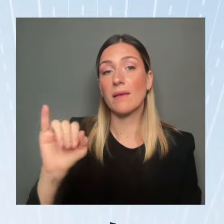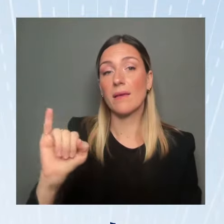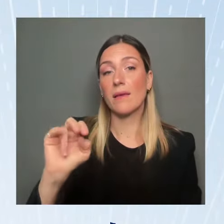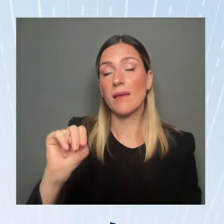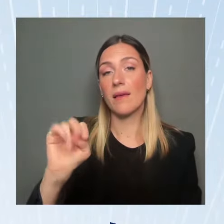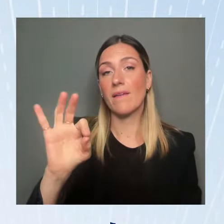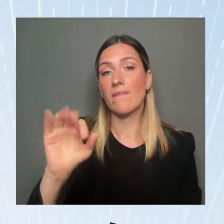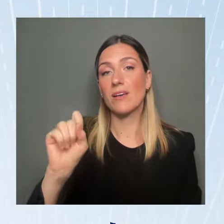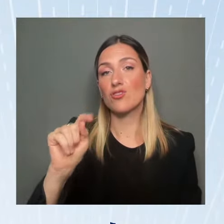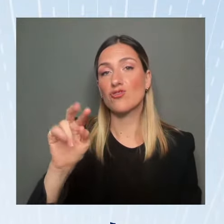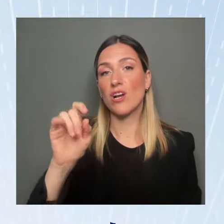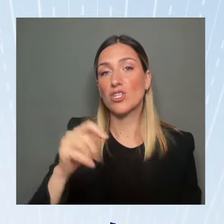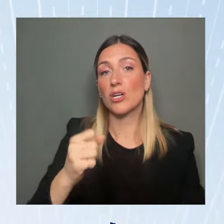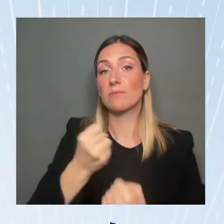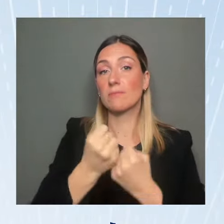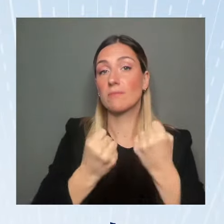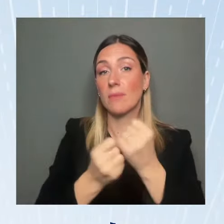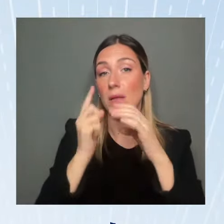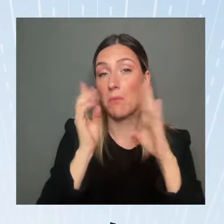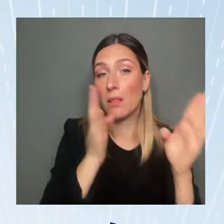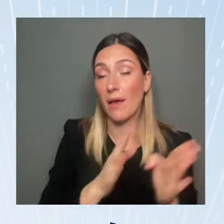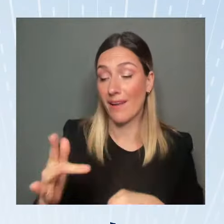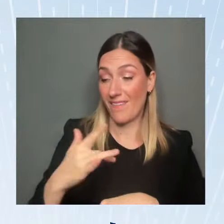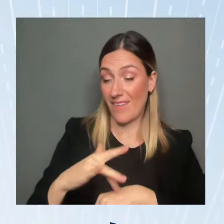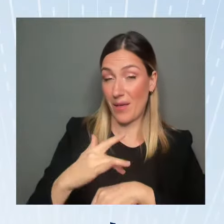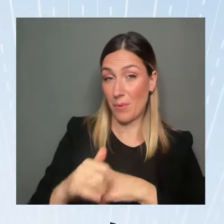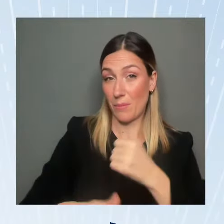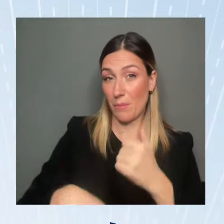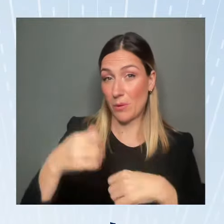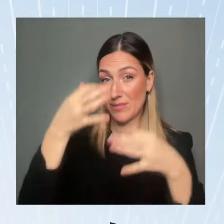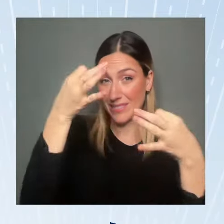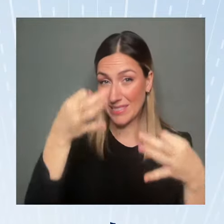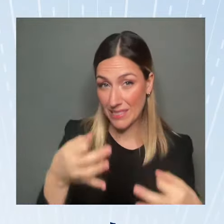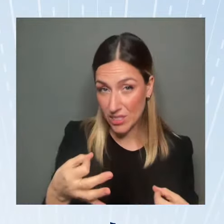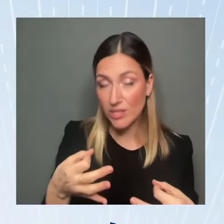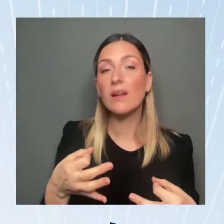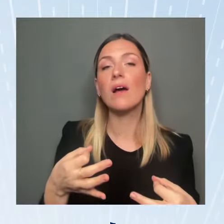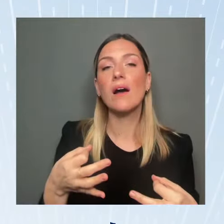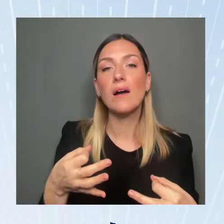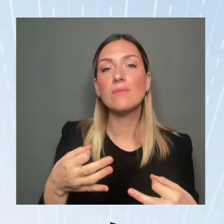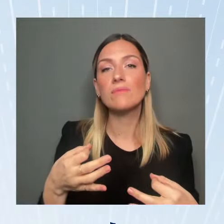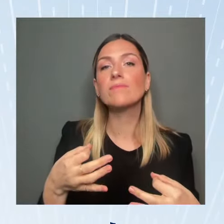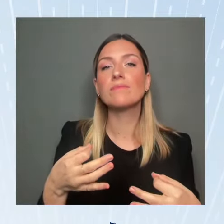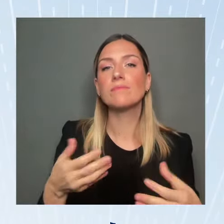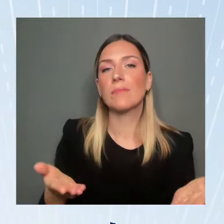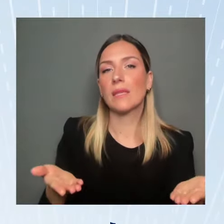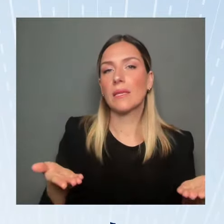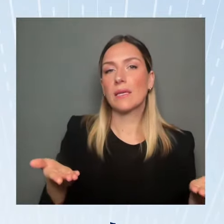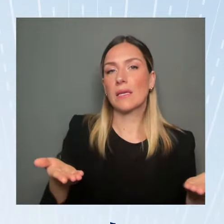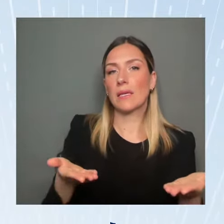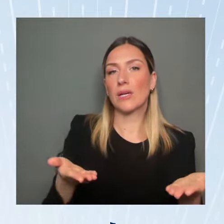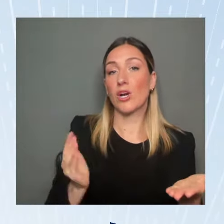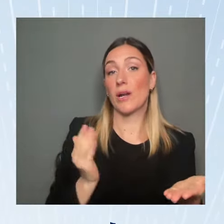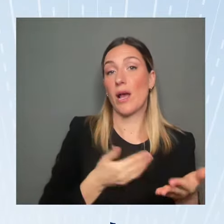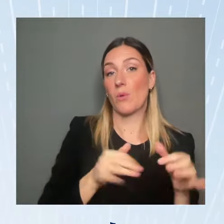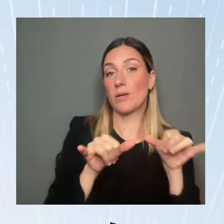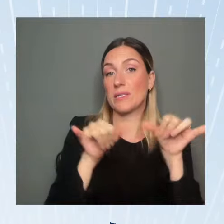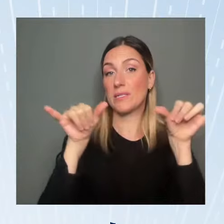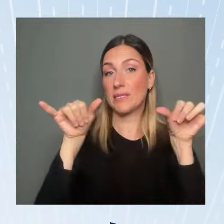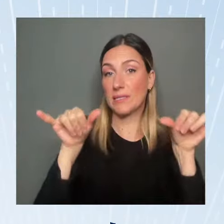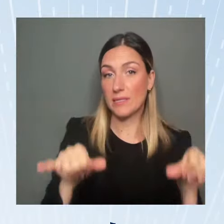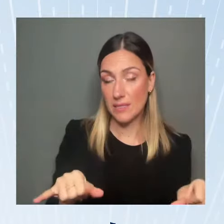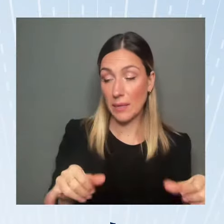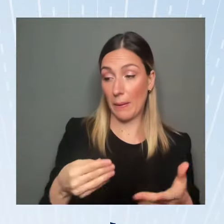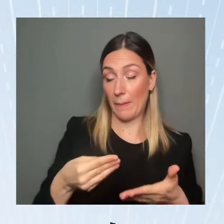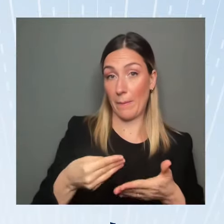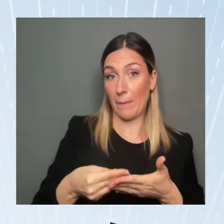we have available to us, most of the decisions about most of that funding are made closer to home in our system. Most of the dollars go out